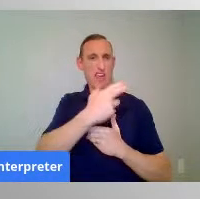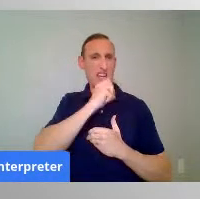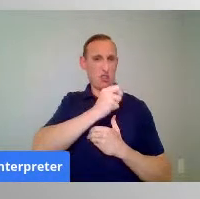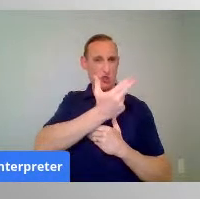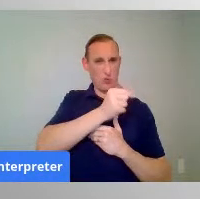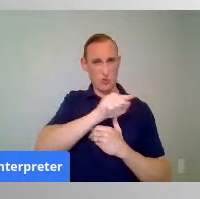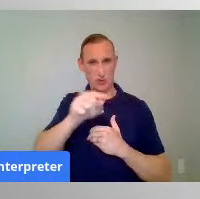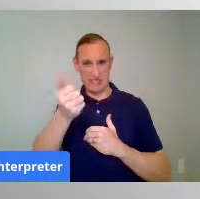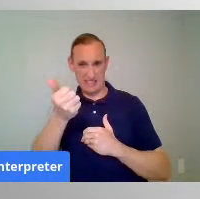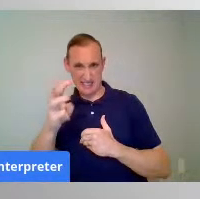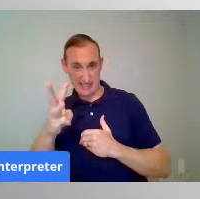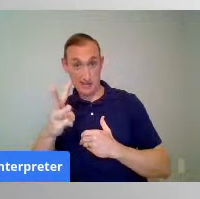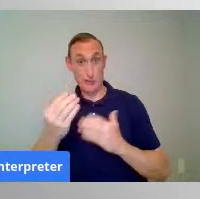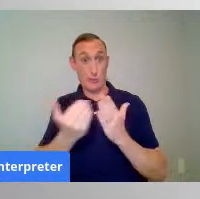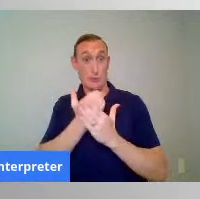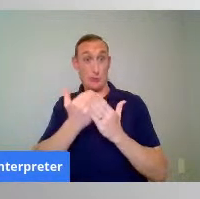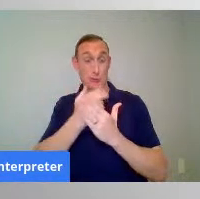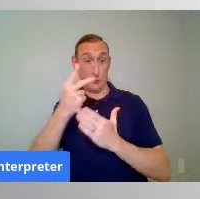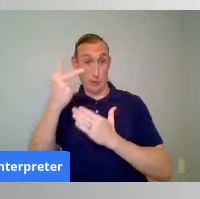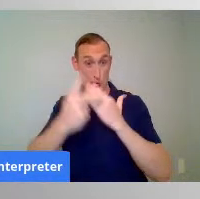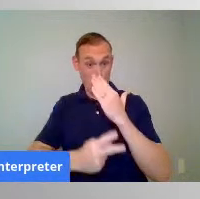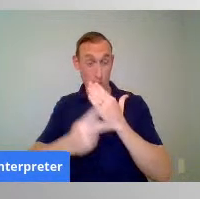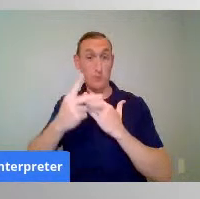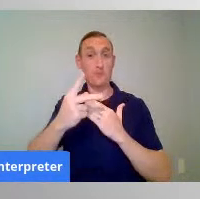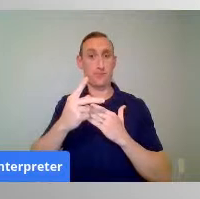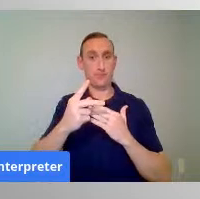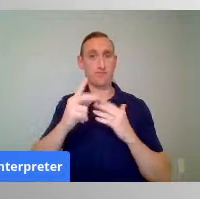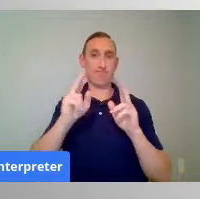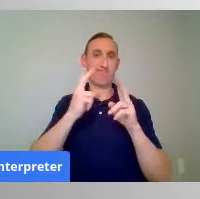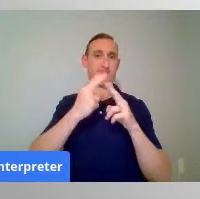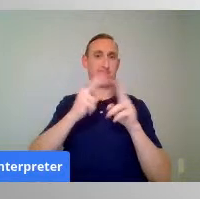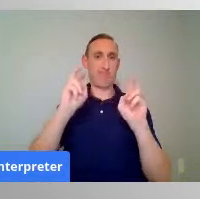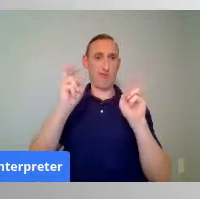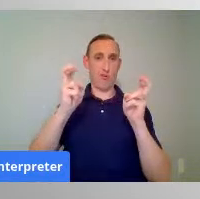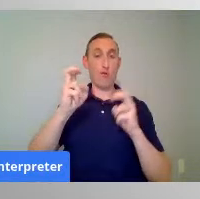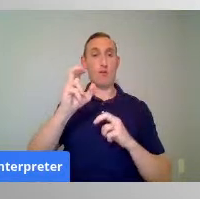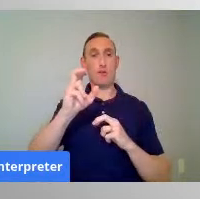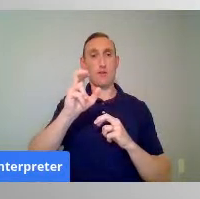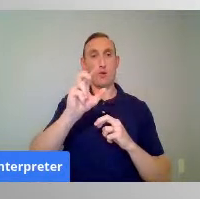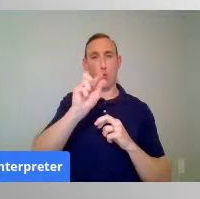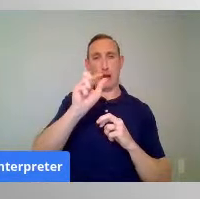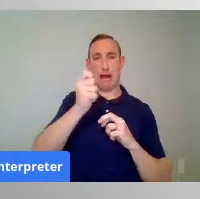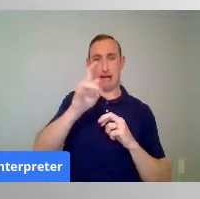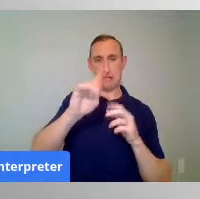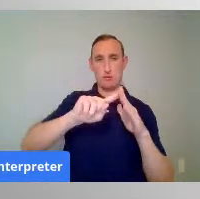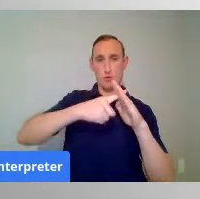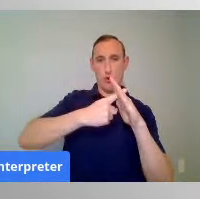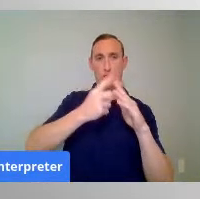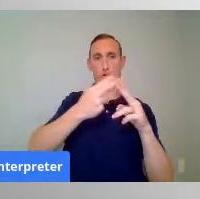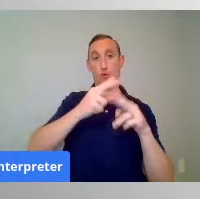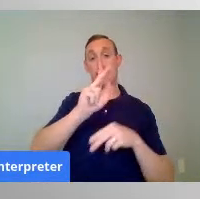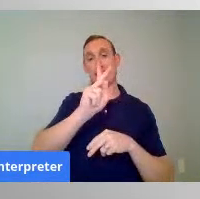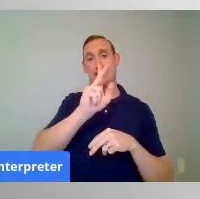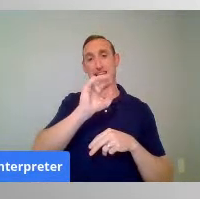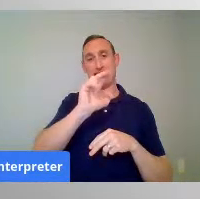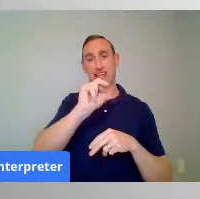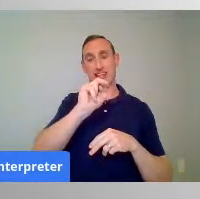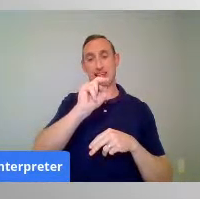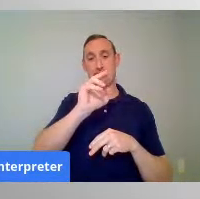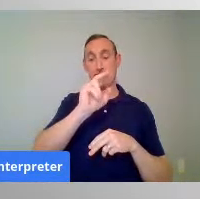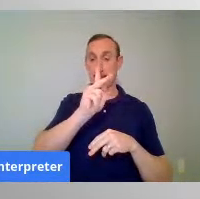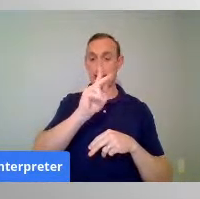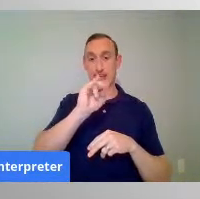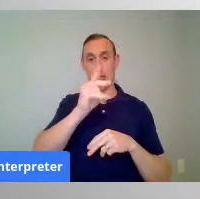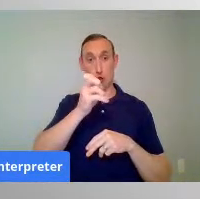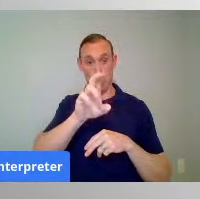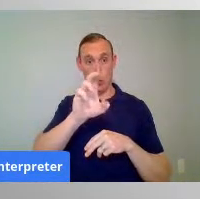just started in 2018 was Kinderswim. And what I'm excited about this program is that swimming